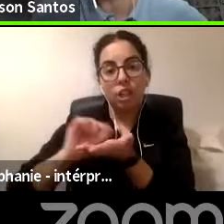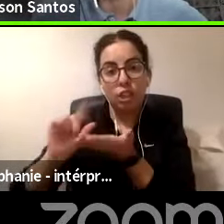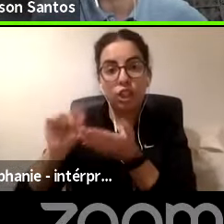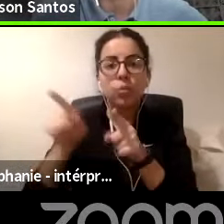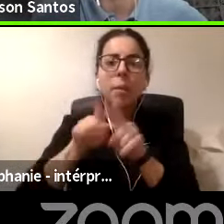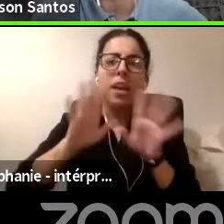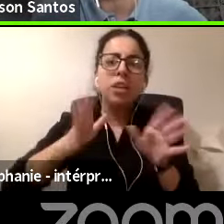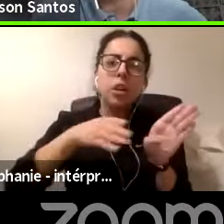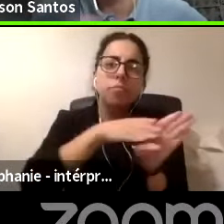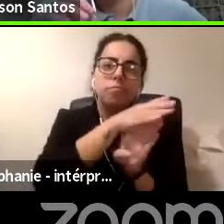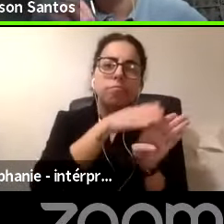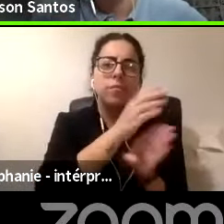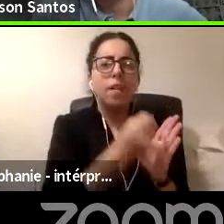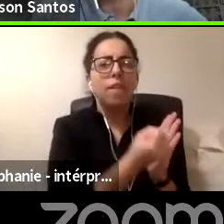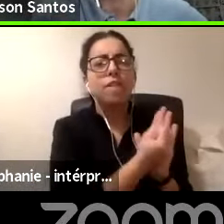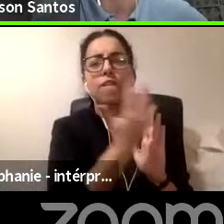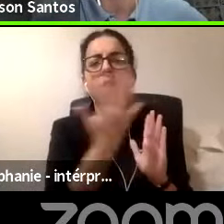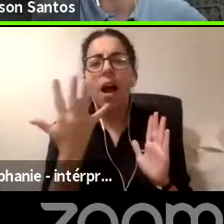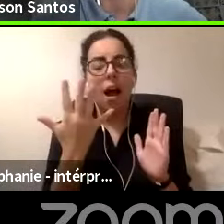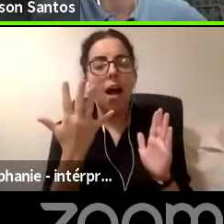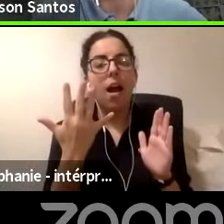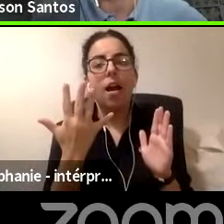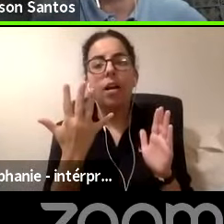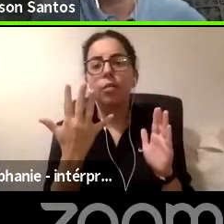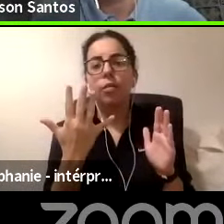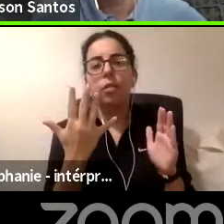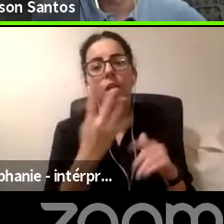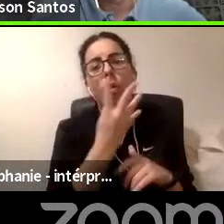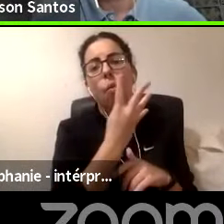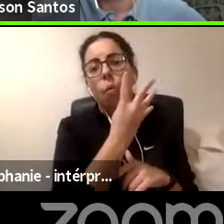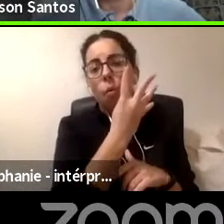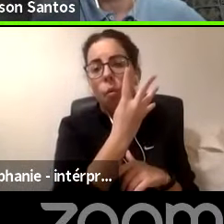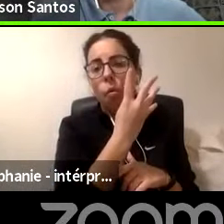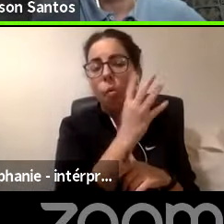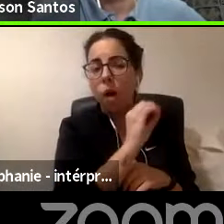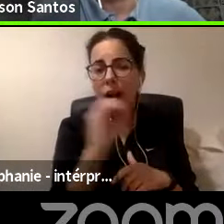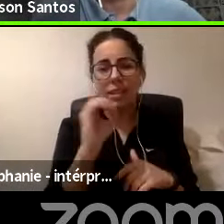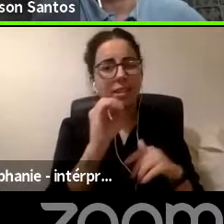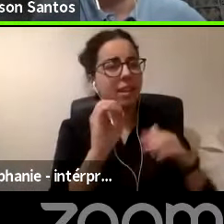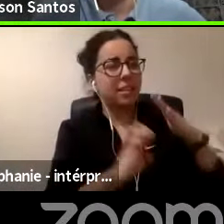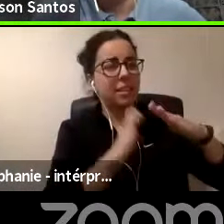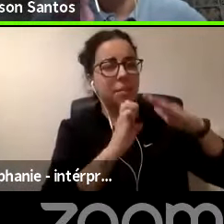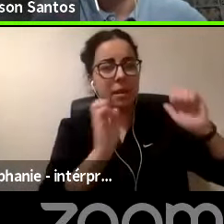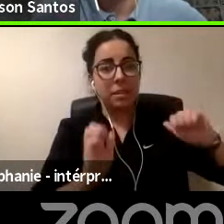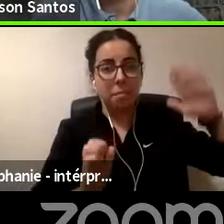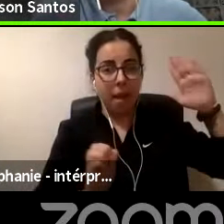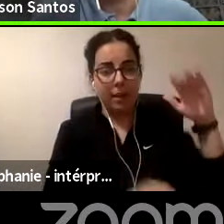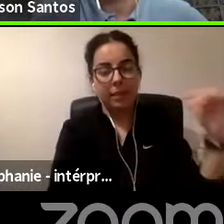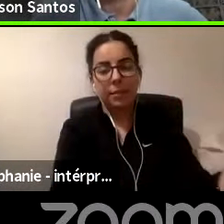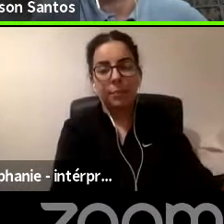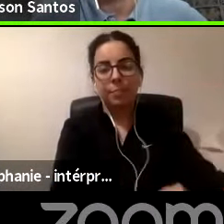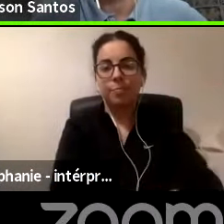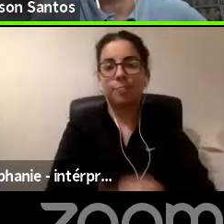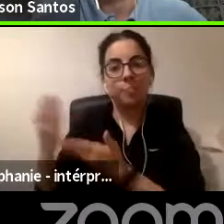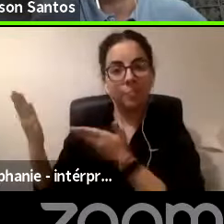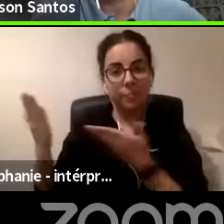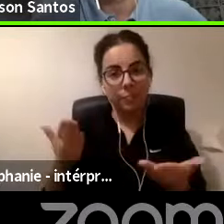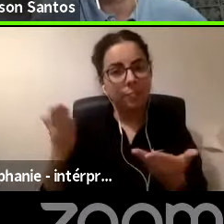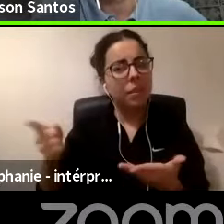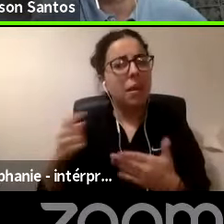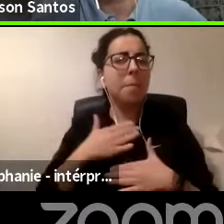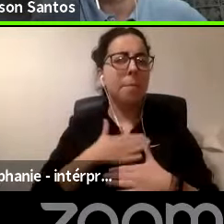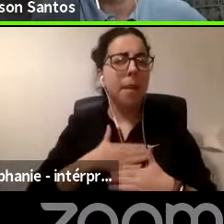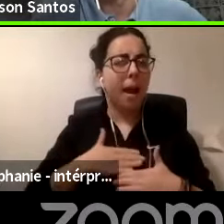has consulted for a number of Fortune 500 companies. So, Dr. Hevner, it's a pleasure